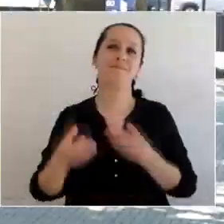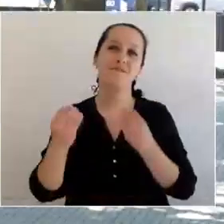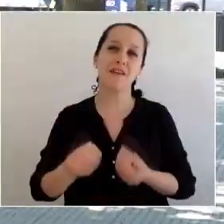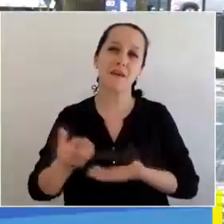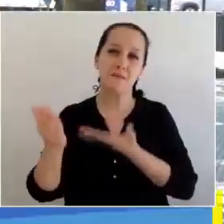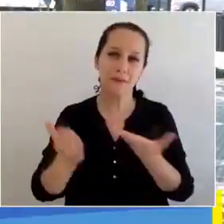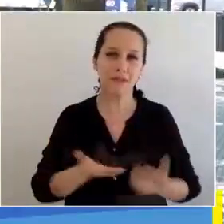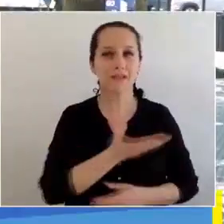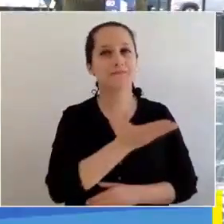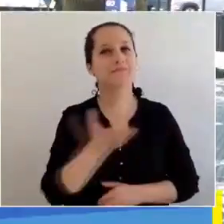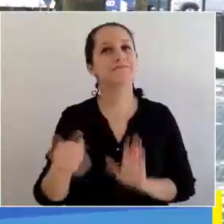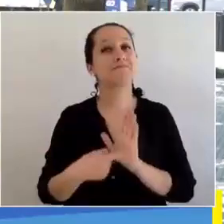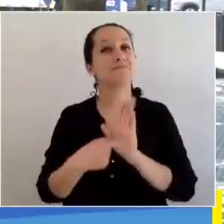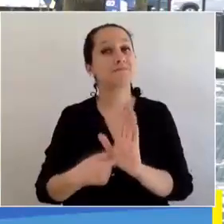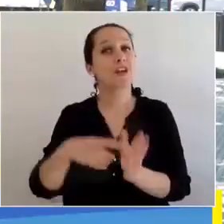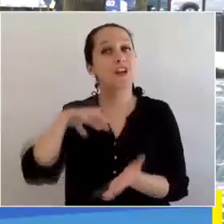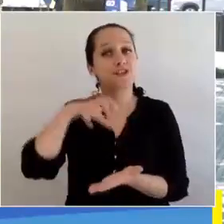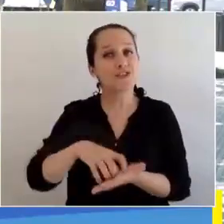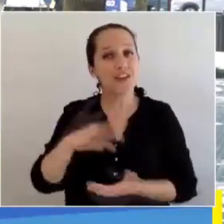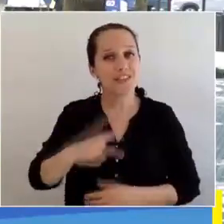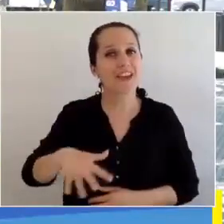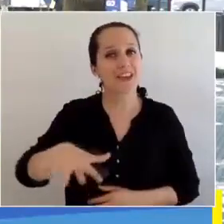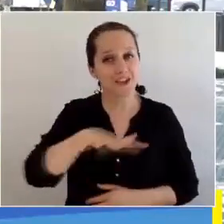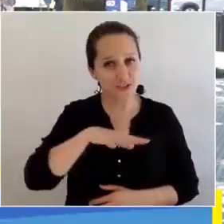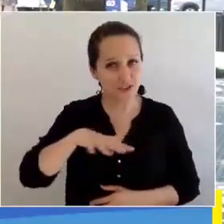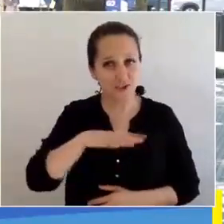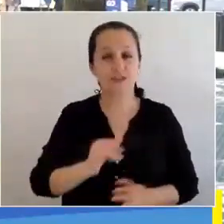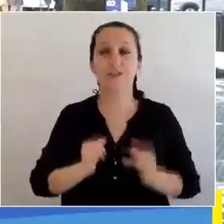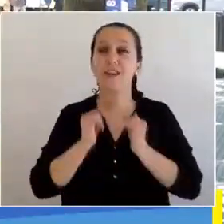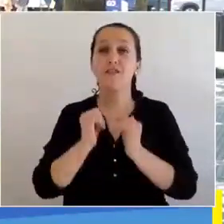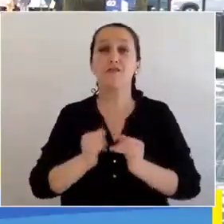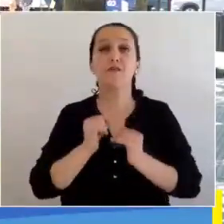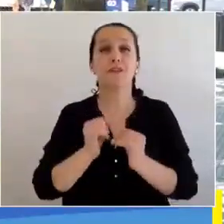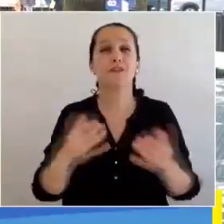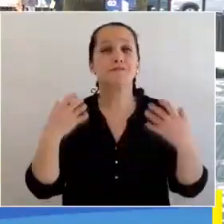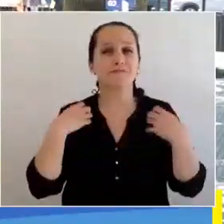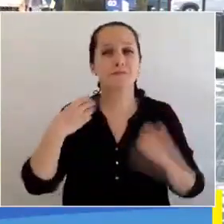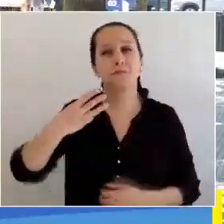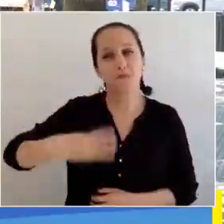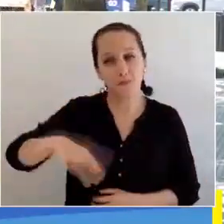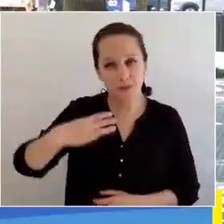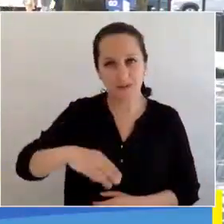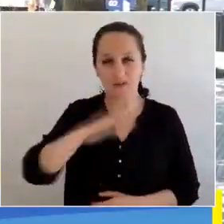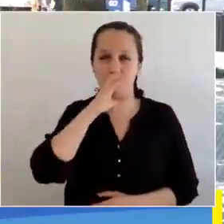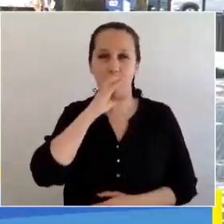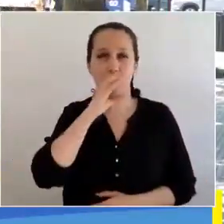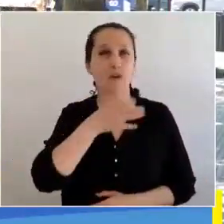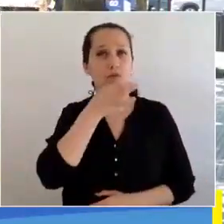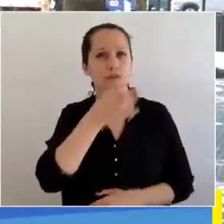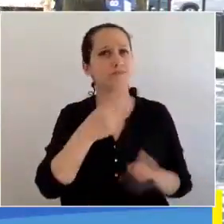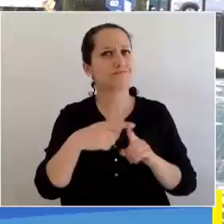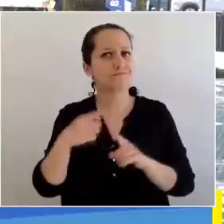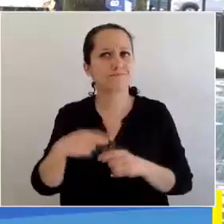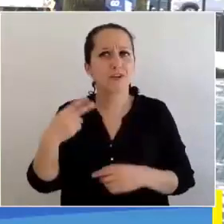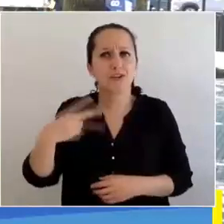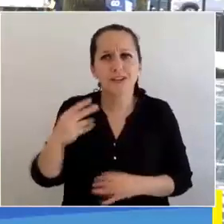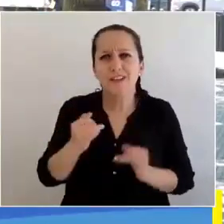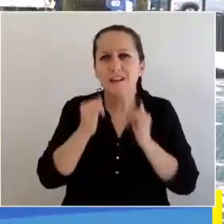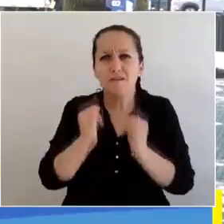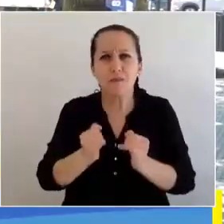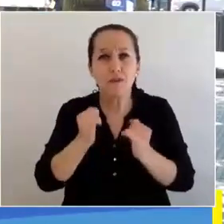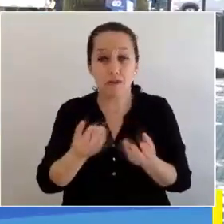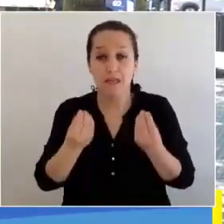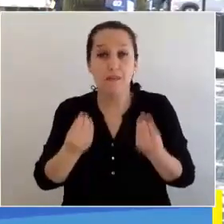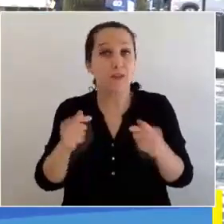Welcome and welcome to a new edition of Ciudad de Todas y Todos, the informative of the Municipality of Concepción. We bring you main